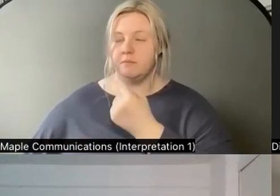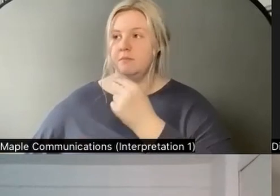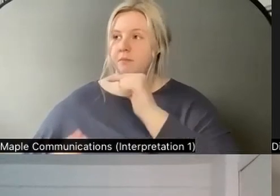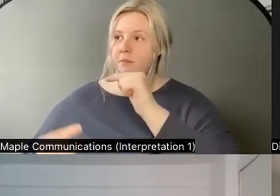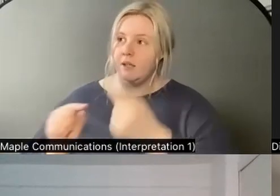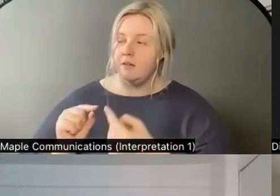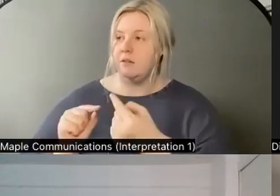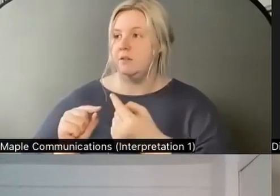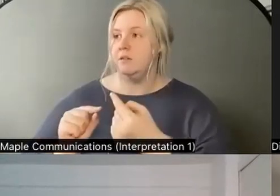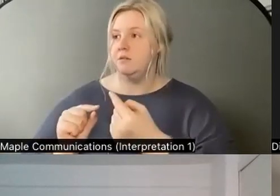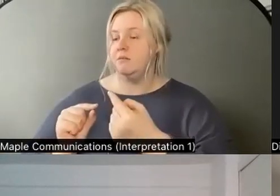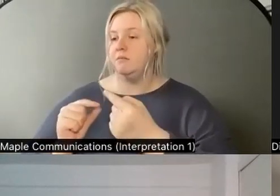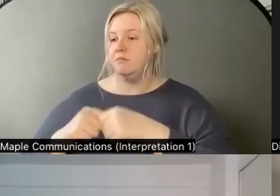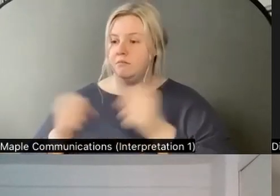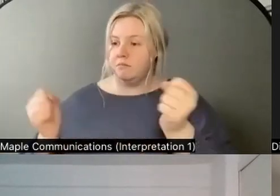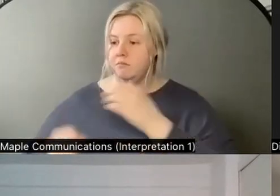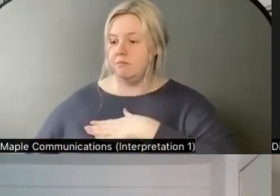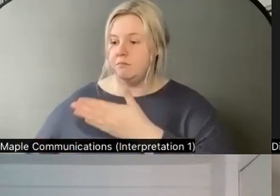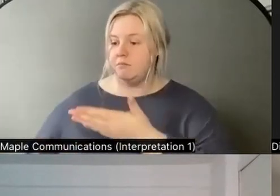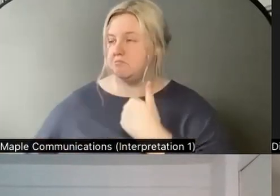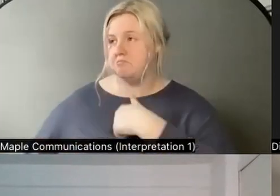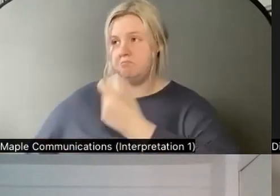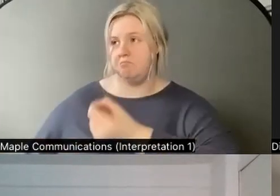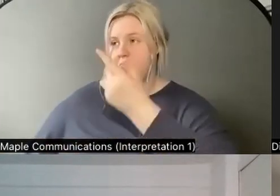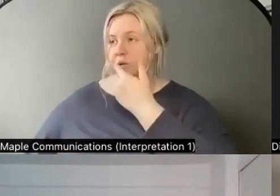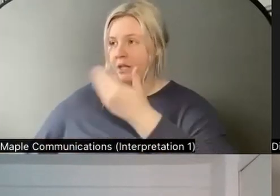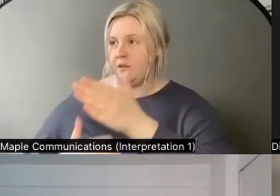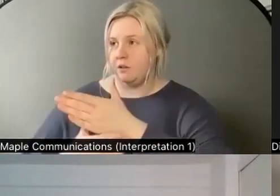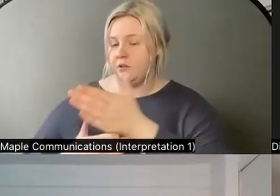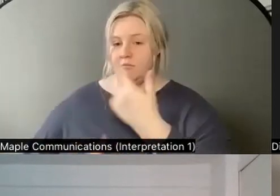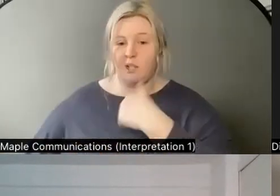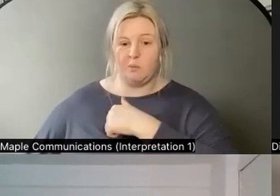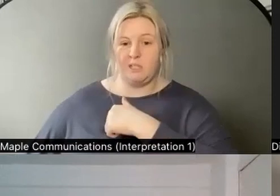reality that a lot of us can relate to.